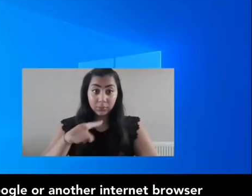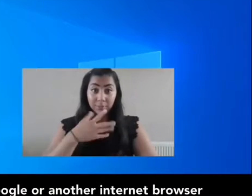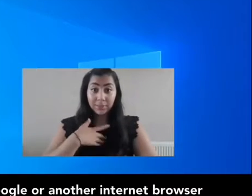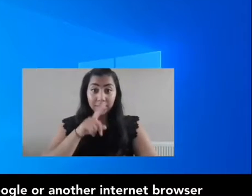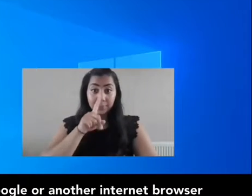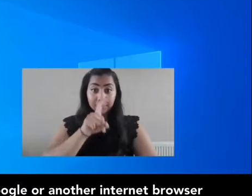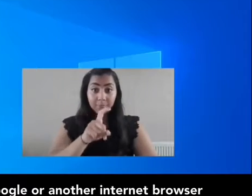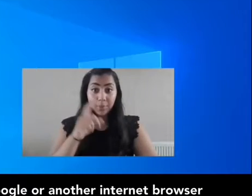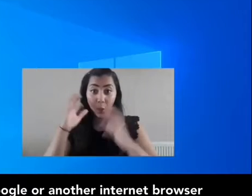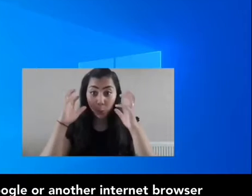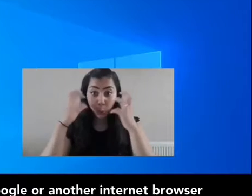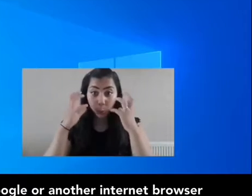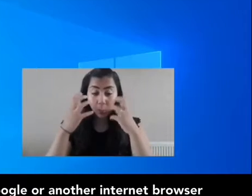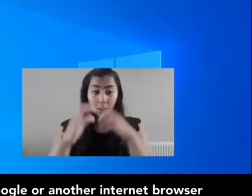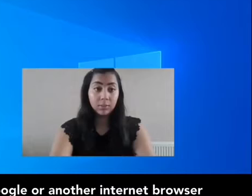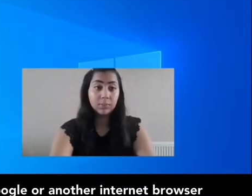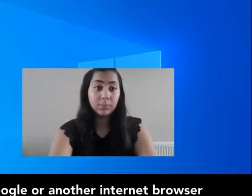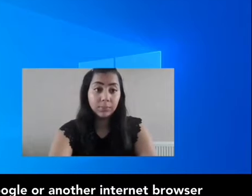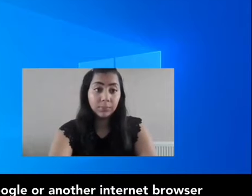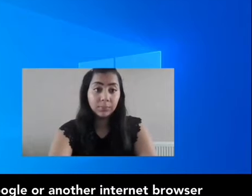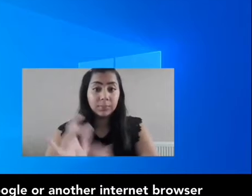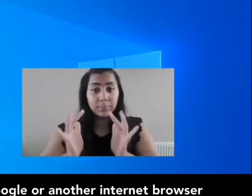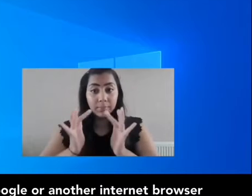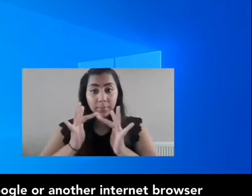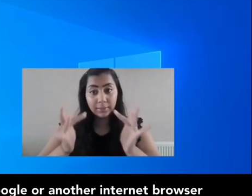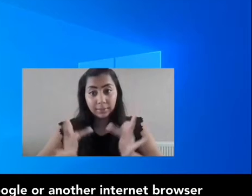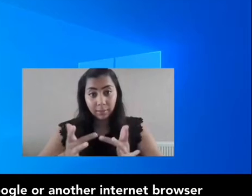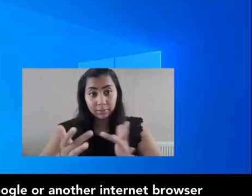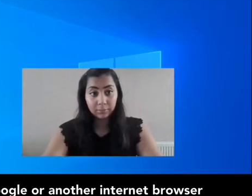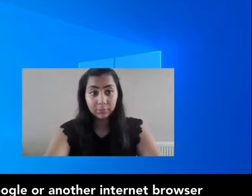You will need to go to Google or another internet browser.